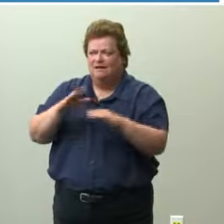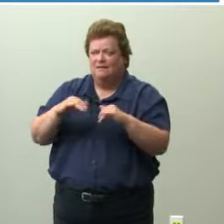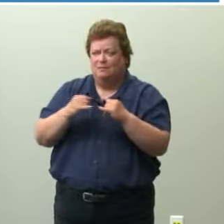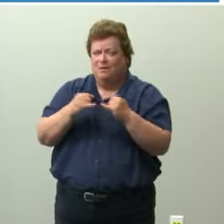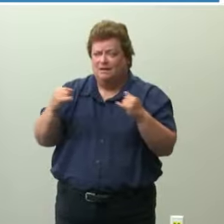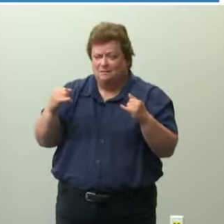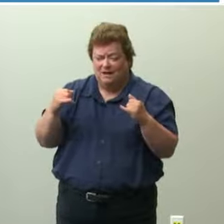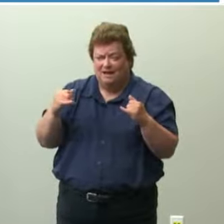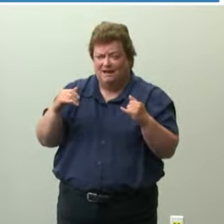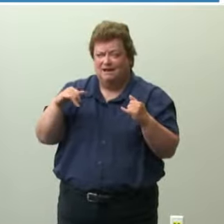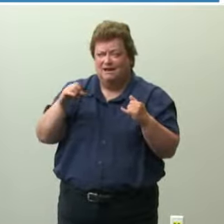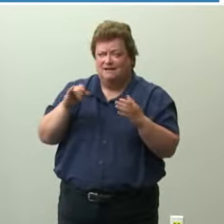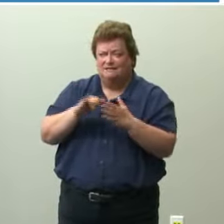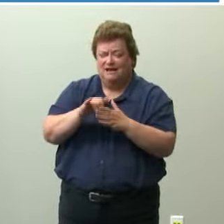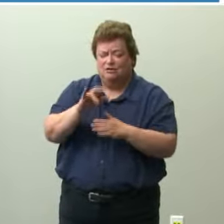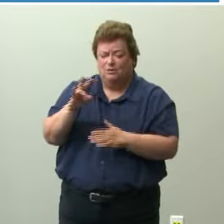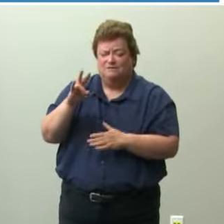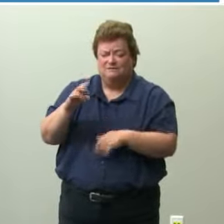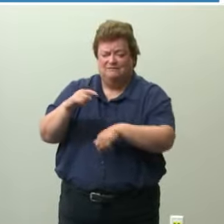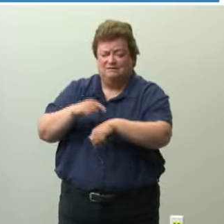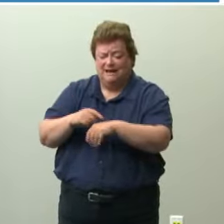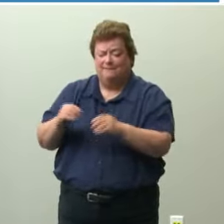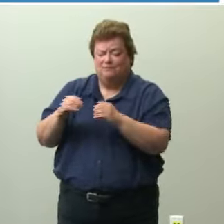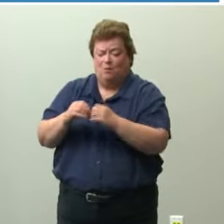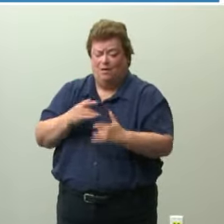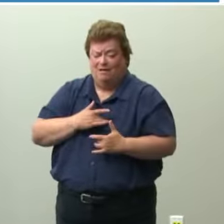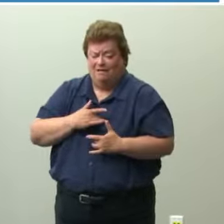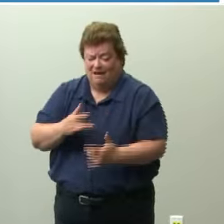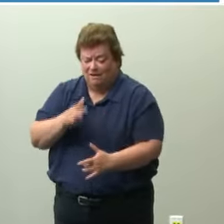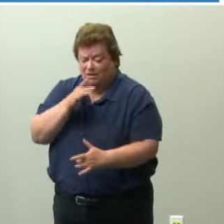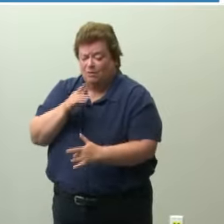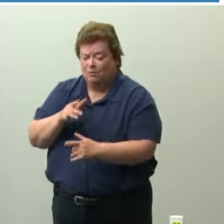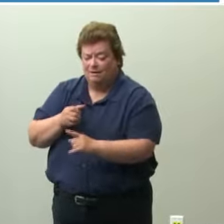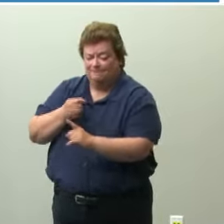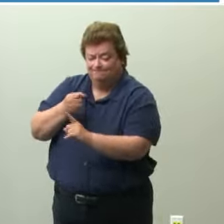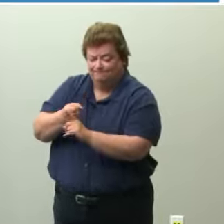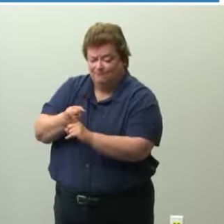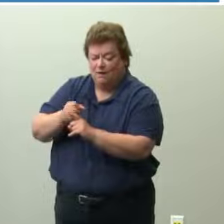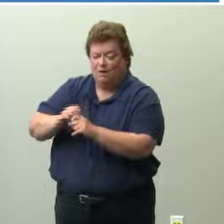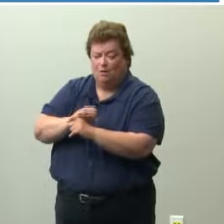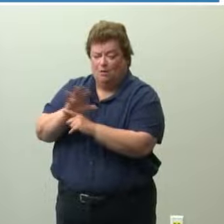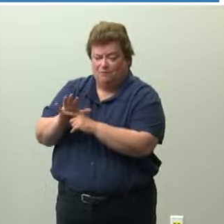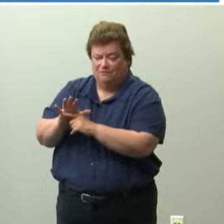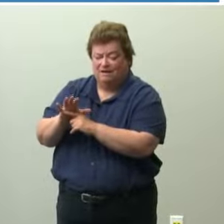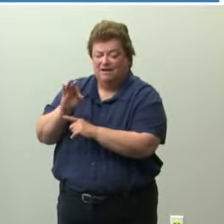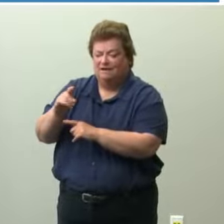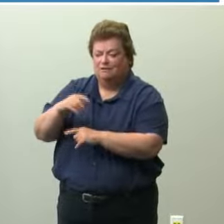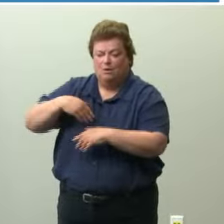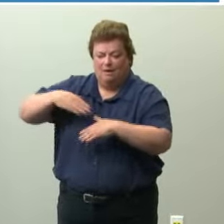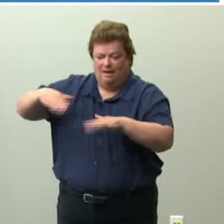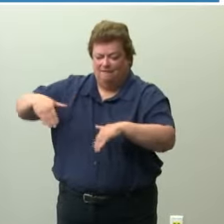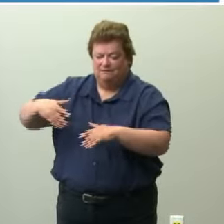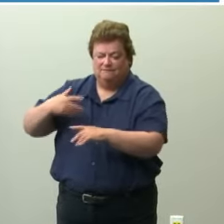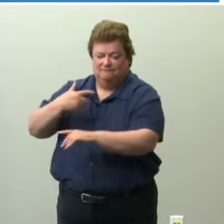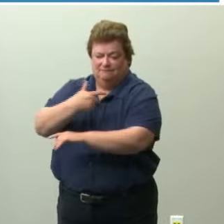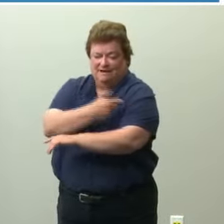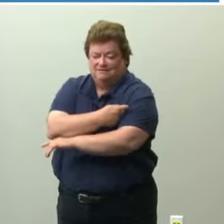is that you are 7 times more likely to be infected with COVID-19 if you are